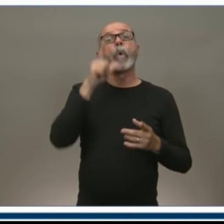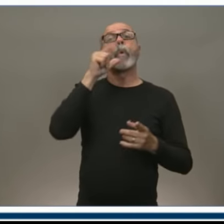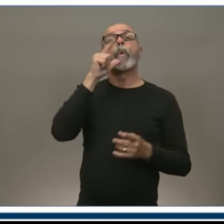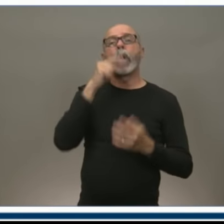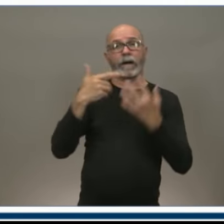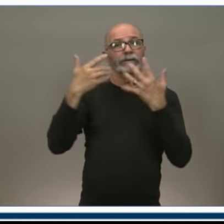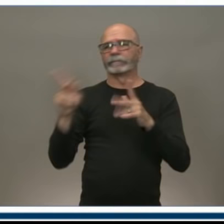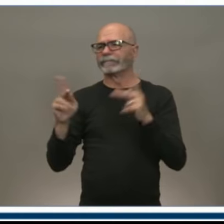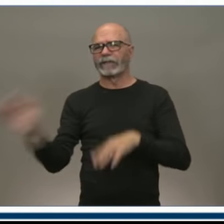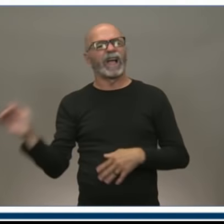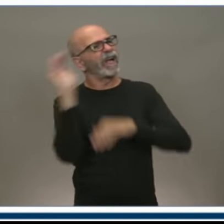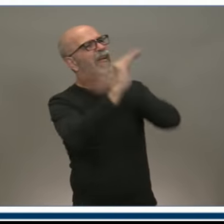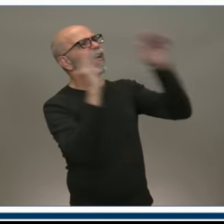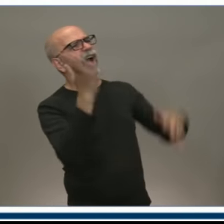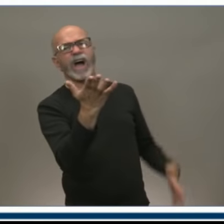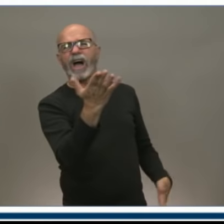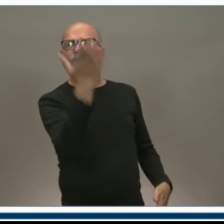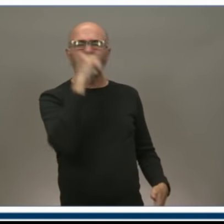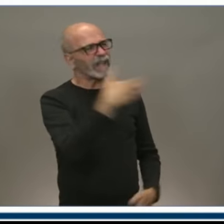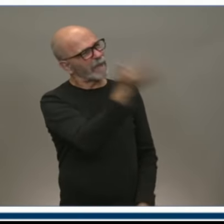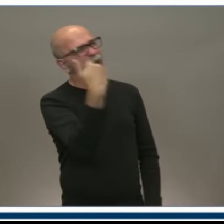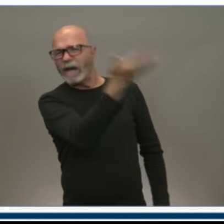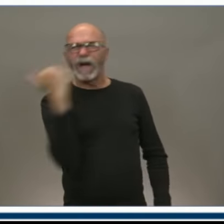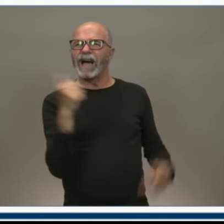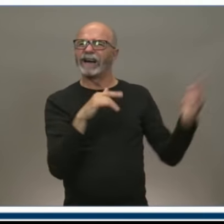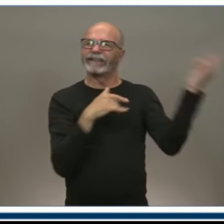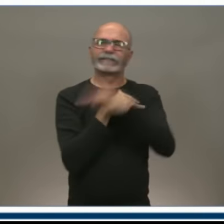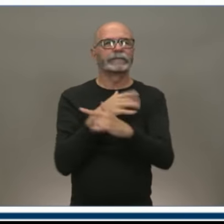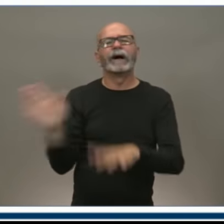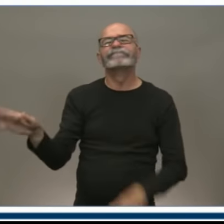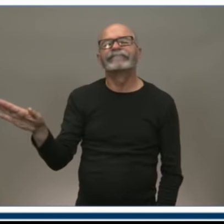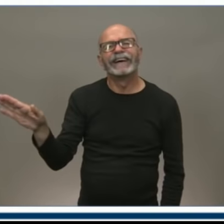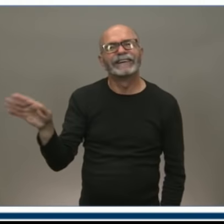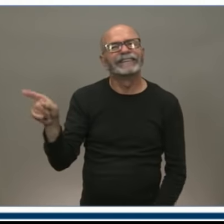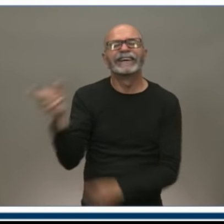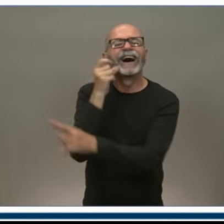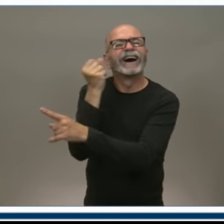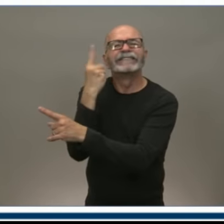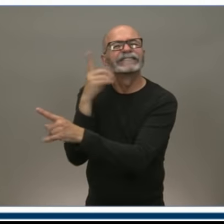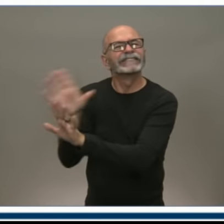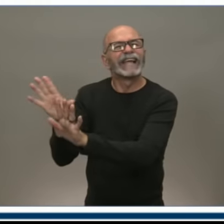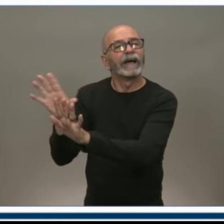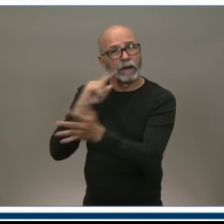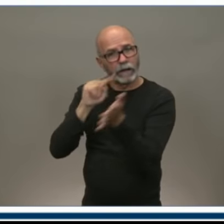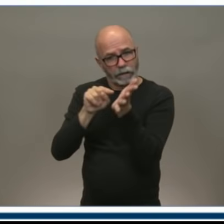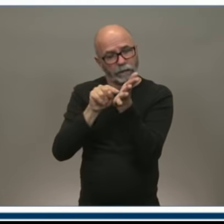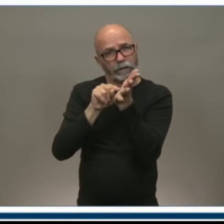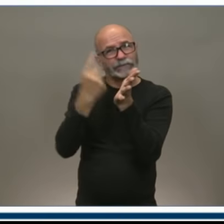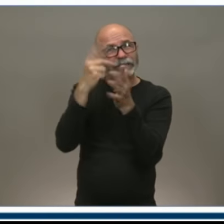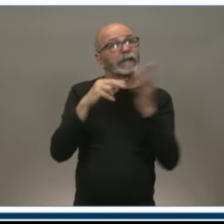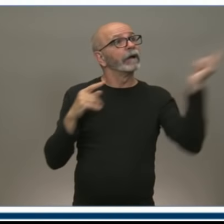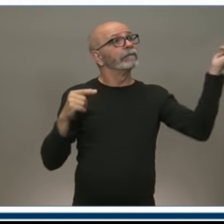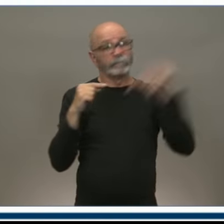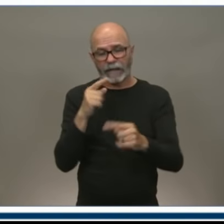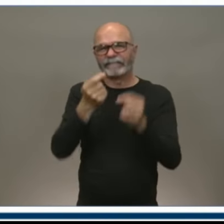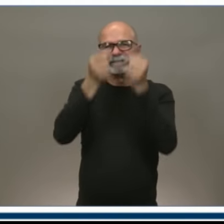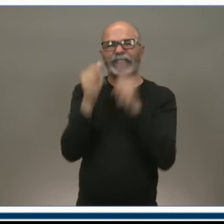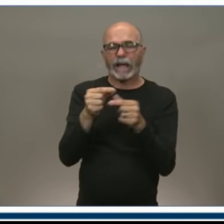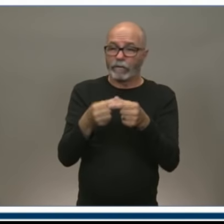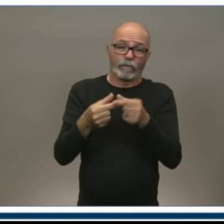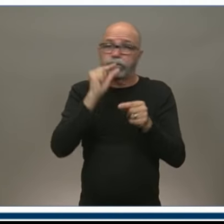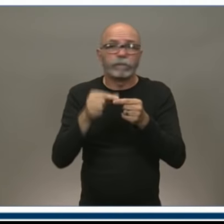limitations of the one-time rapid testing that we have. That it would not allow us to process